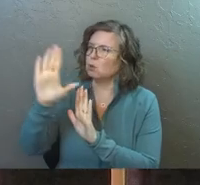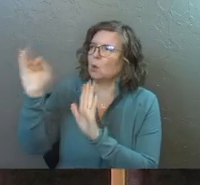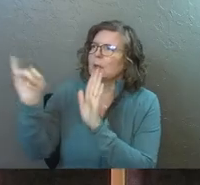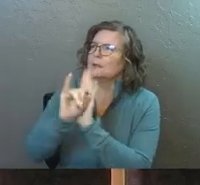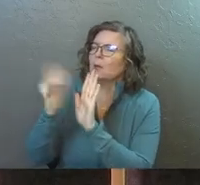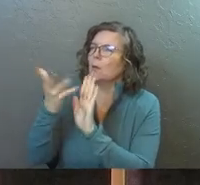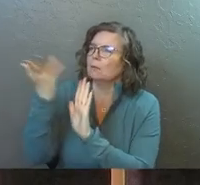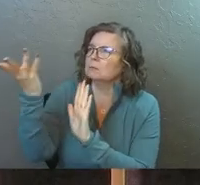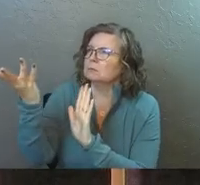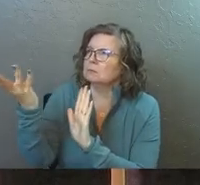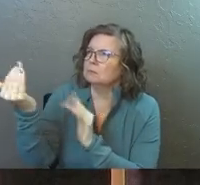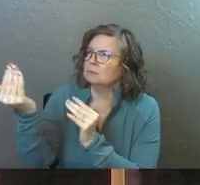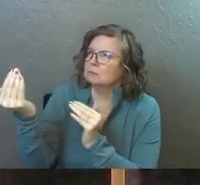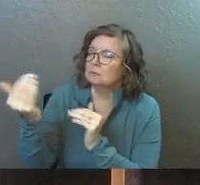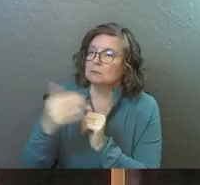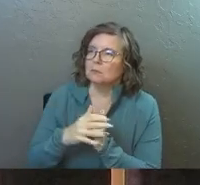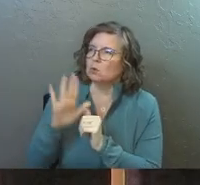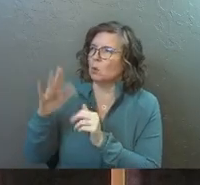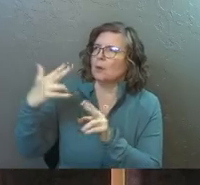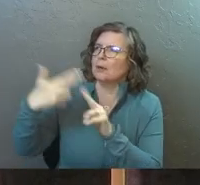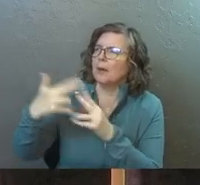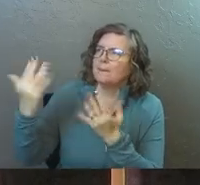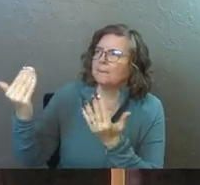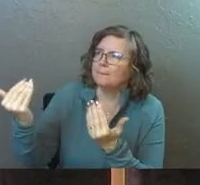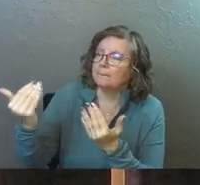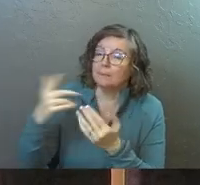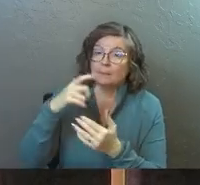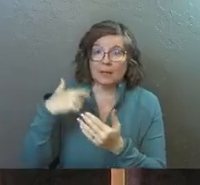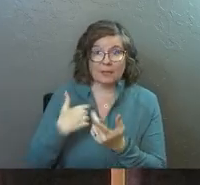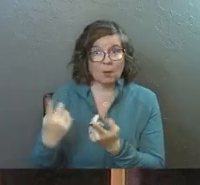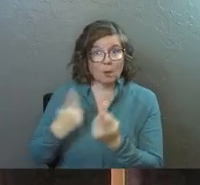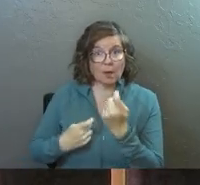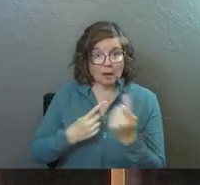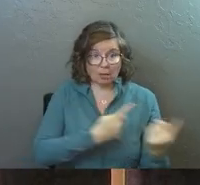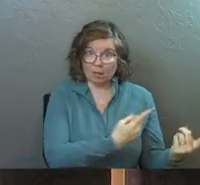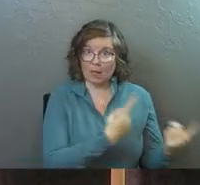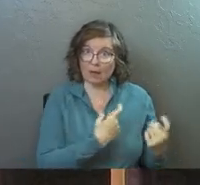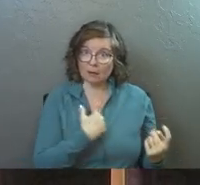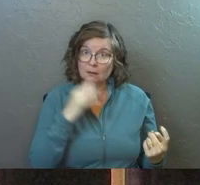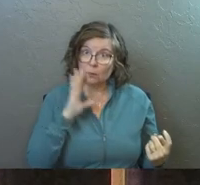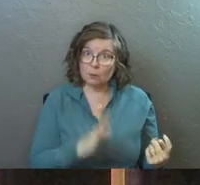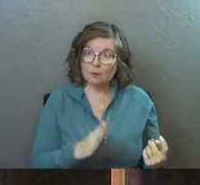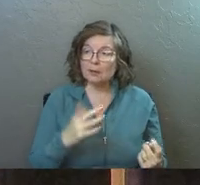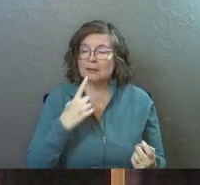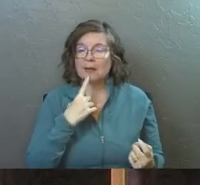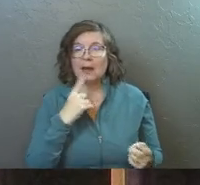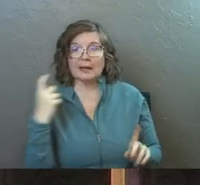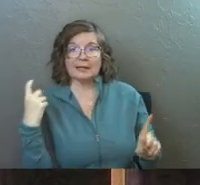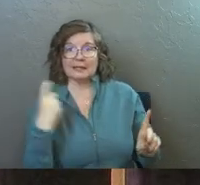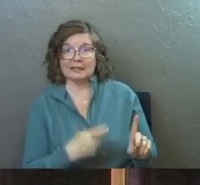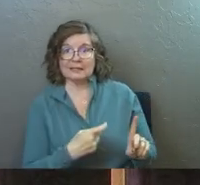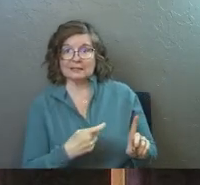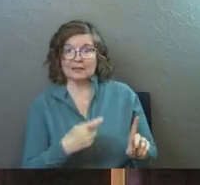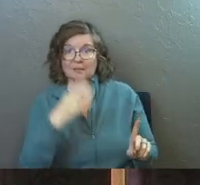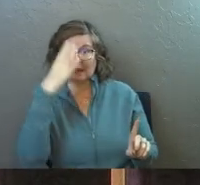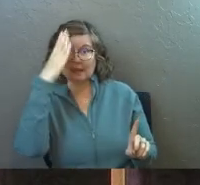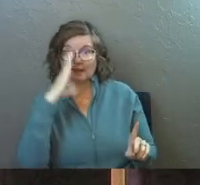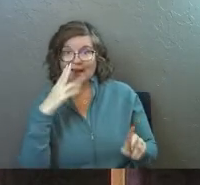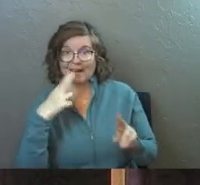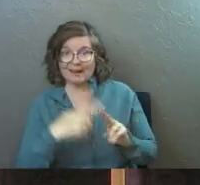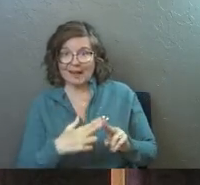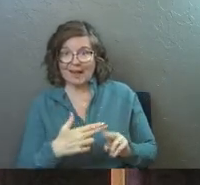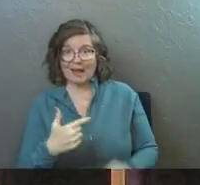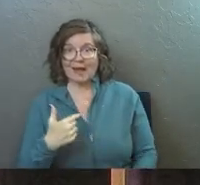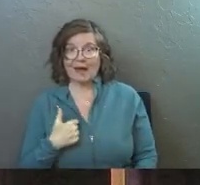your identity? So what's your name? Because they're going to ask me that. And God goes and gives him the divine name.